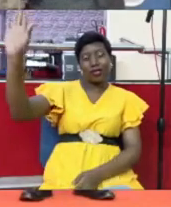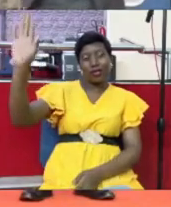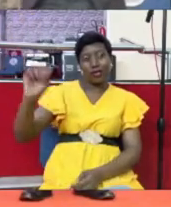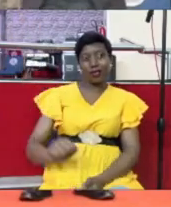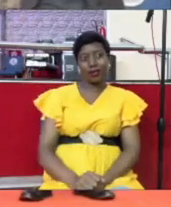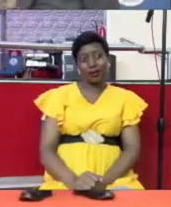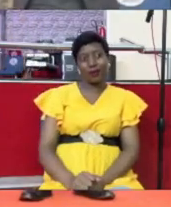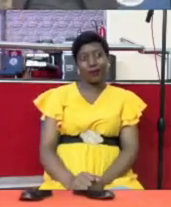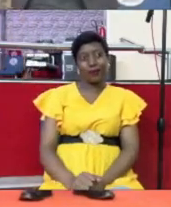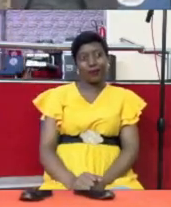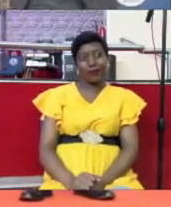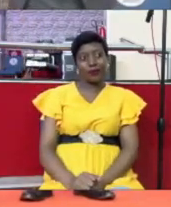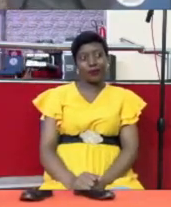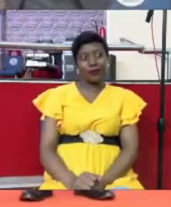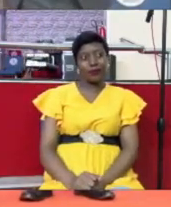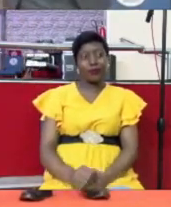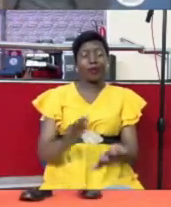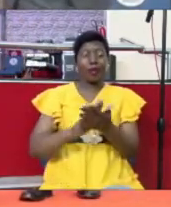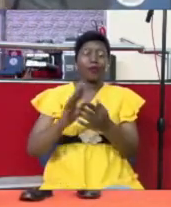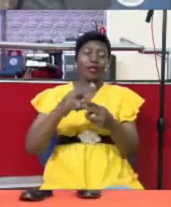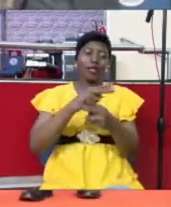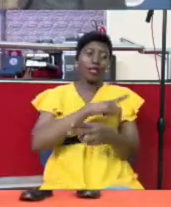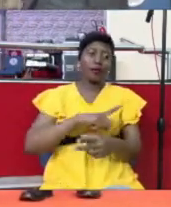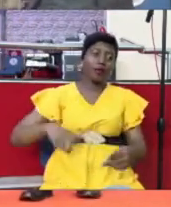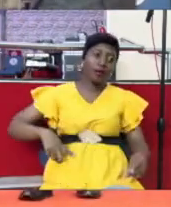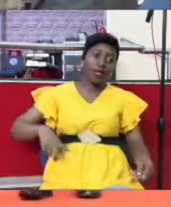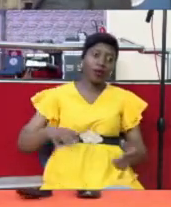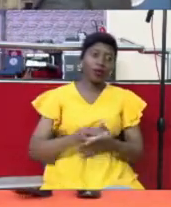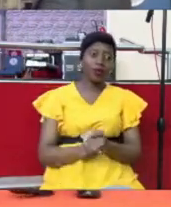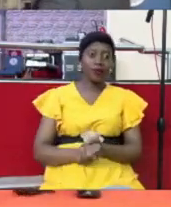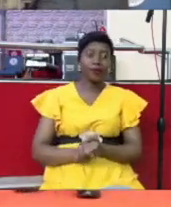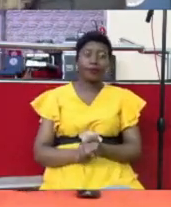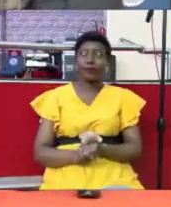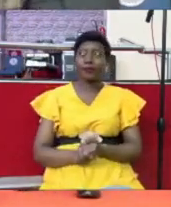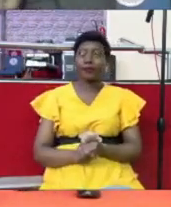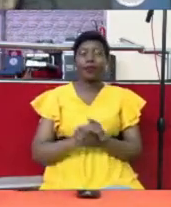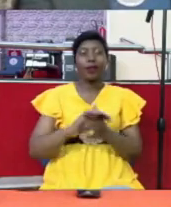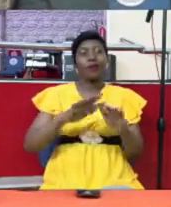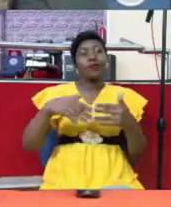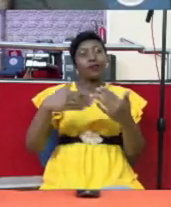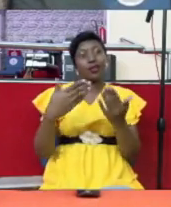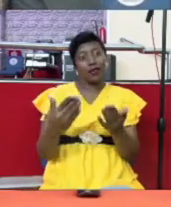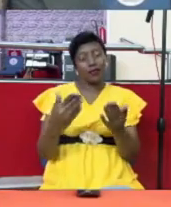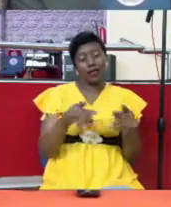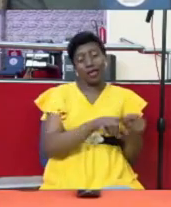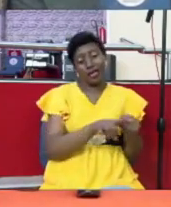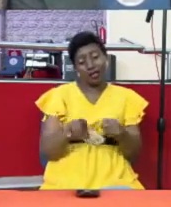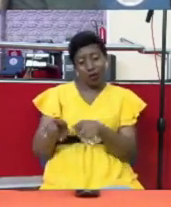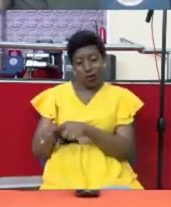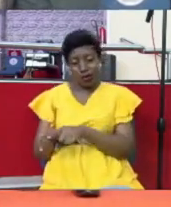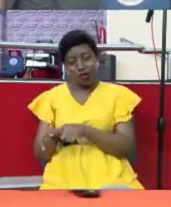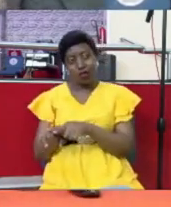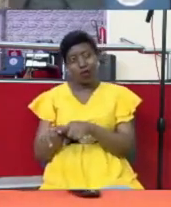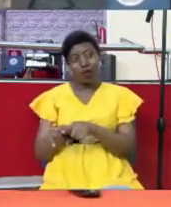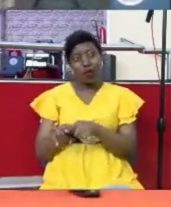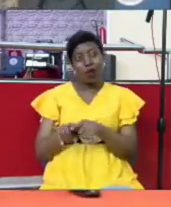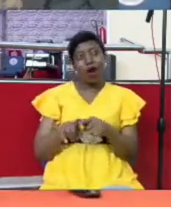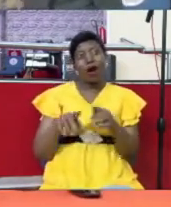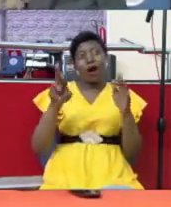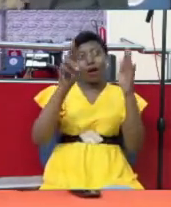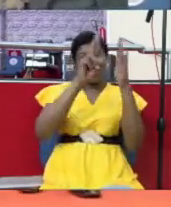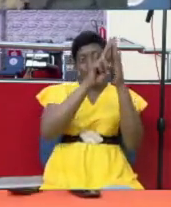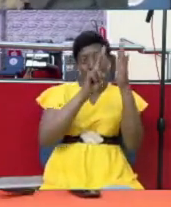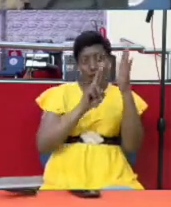righteousness. Praise the name of the Lord. Giving is also a principle. Kutoa basi